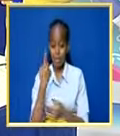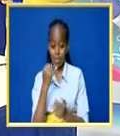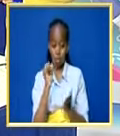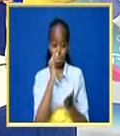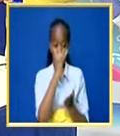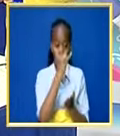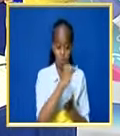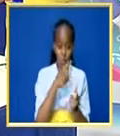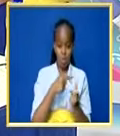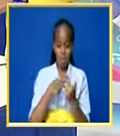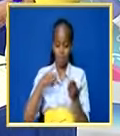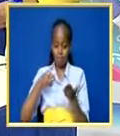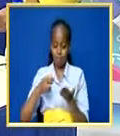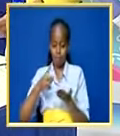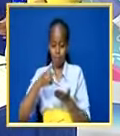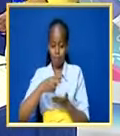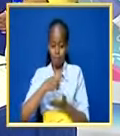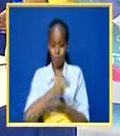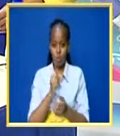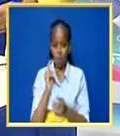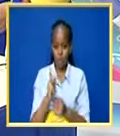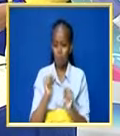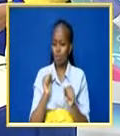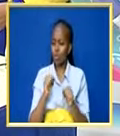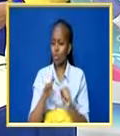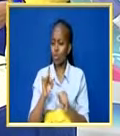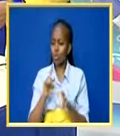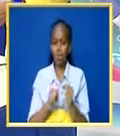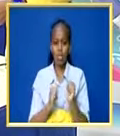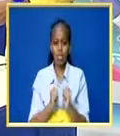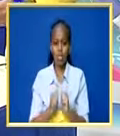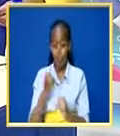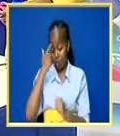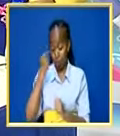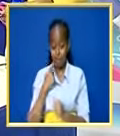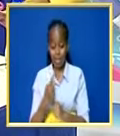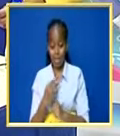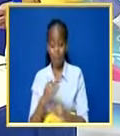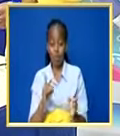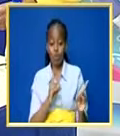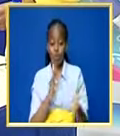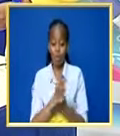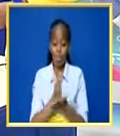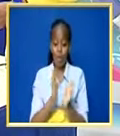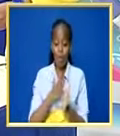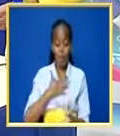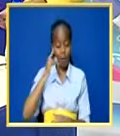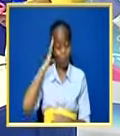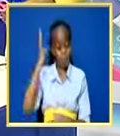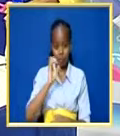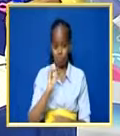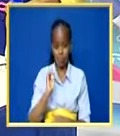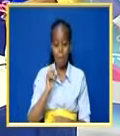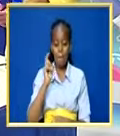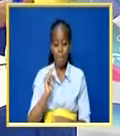use the pair of scissors to cut it. Okay. So what are you going to choose? Because you've told me you don't want to share my comb, which is true. Uh-huh. You